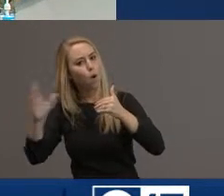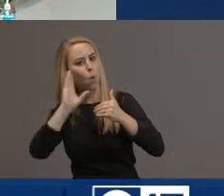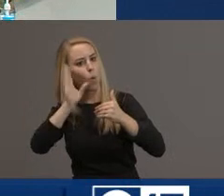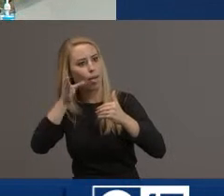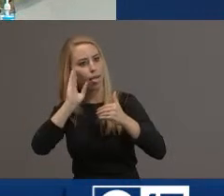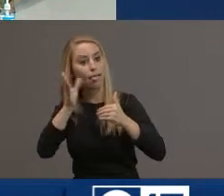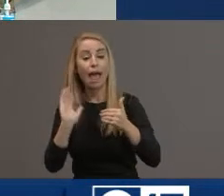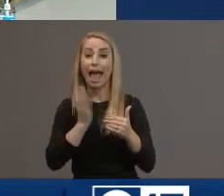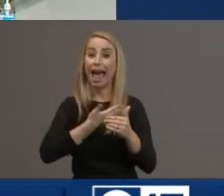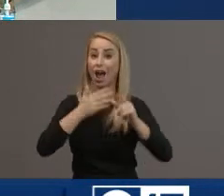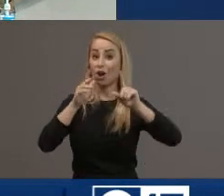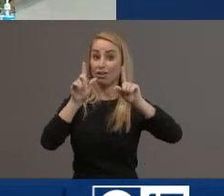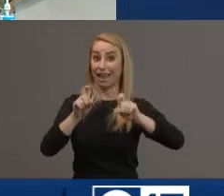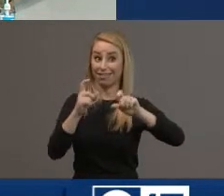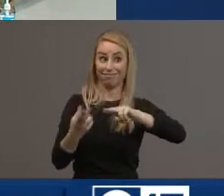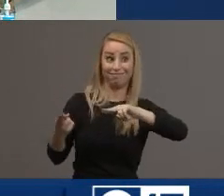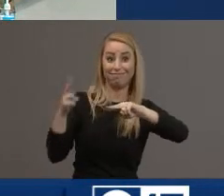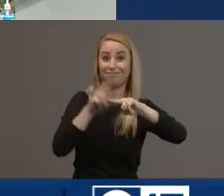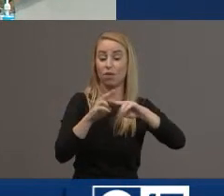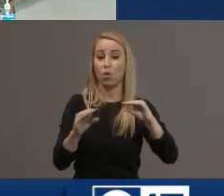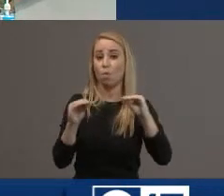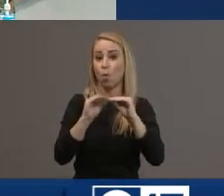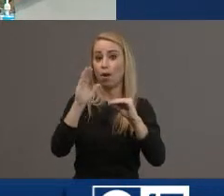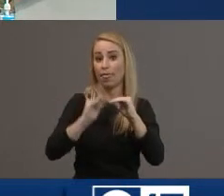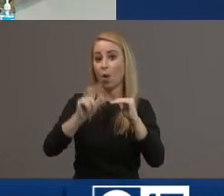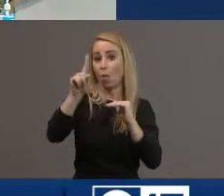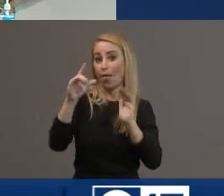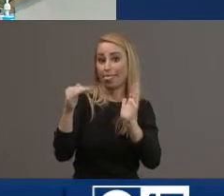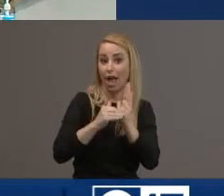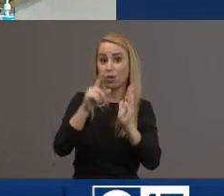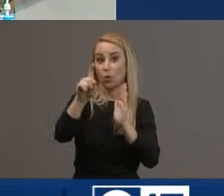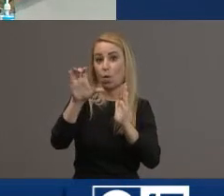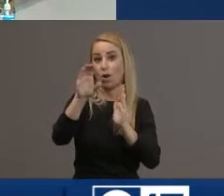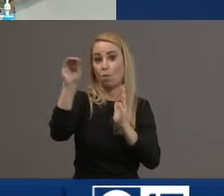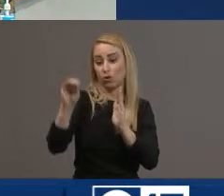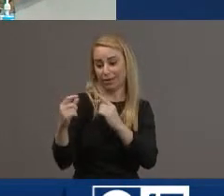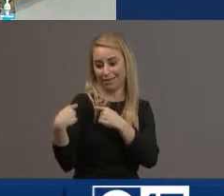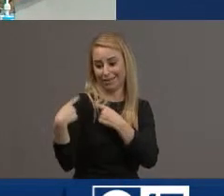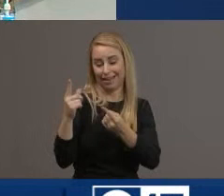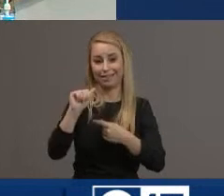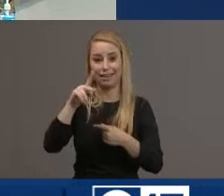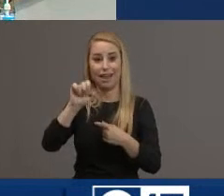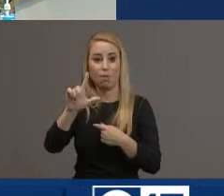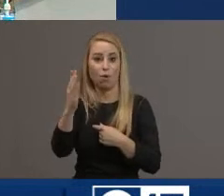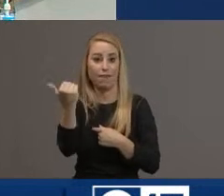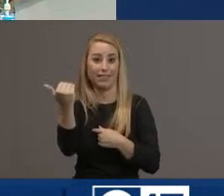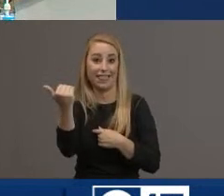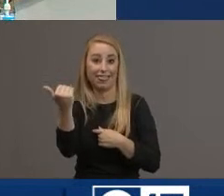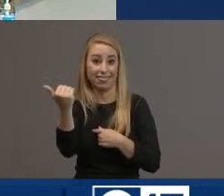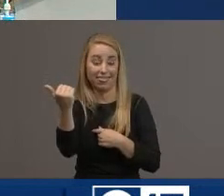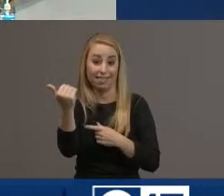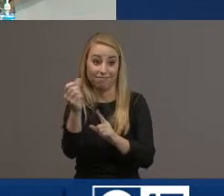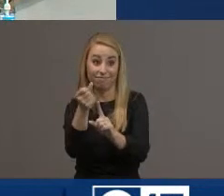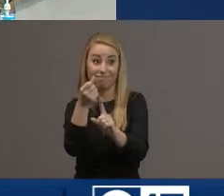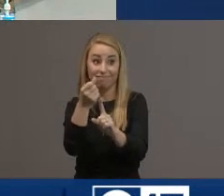than 1,100% since April 15th. On that date, we had